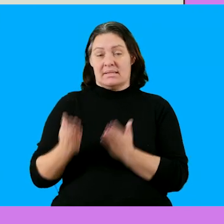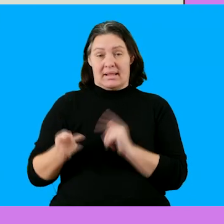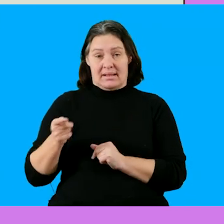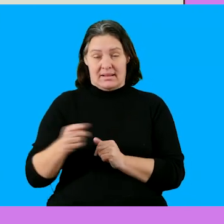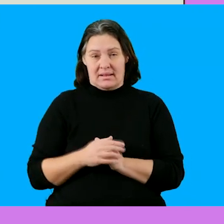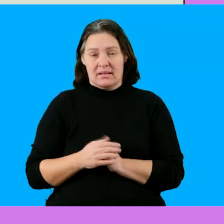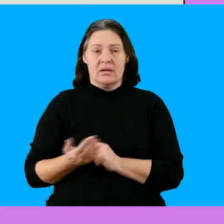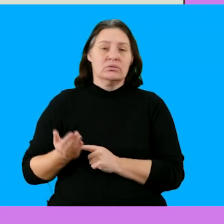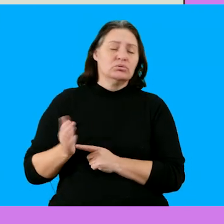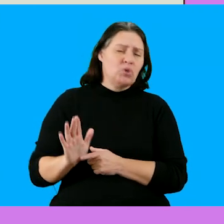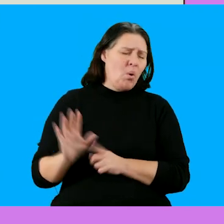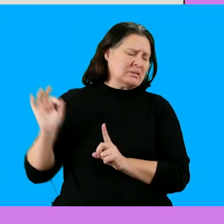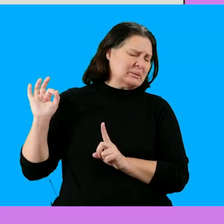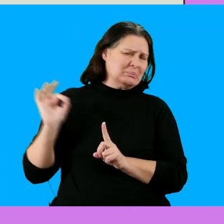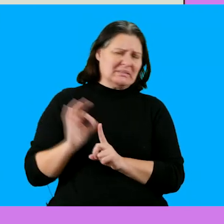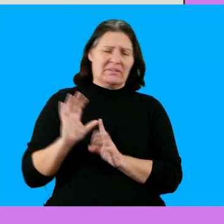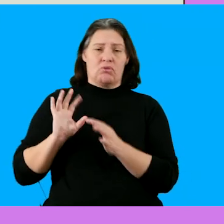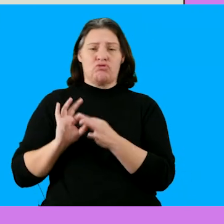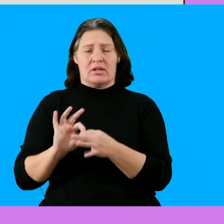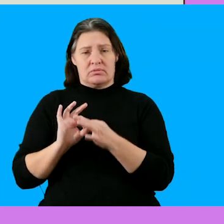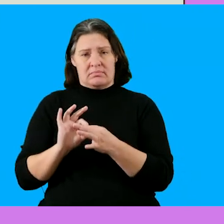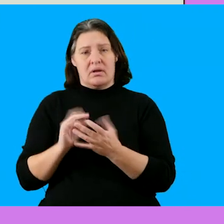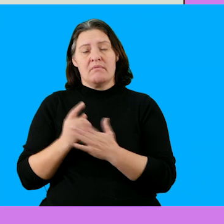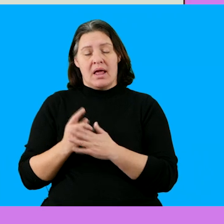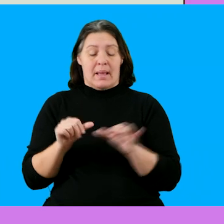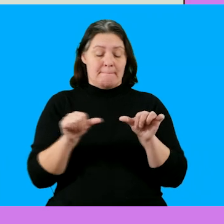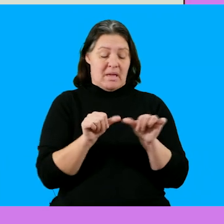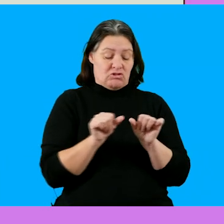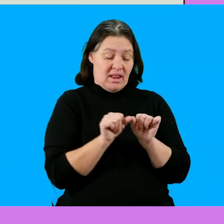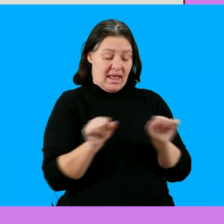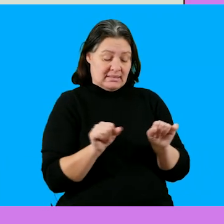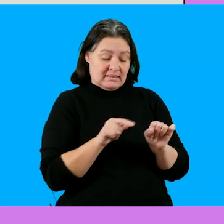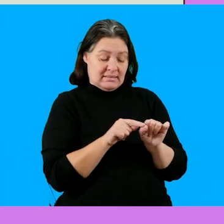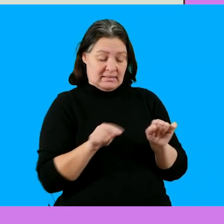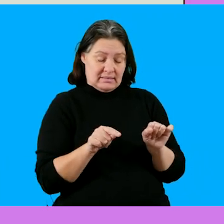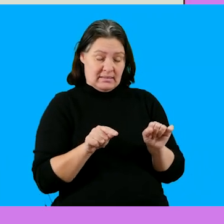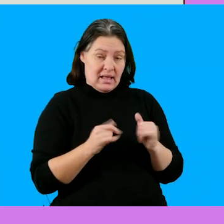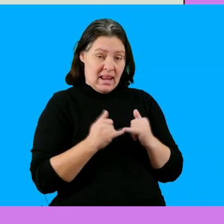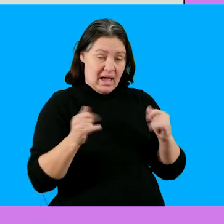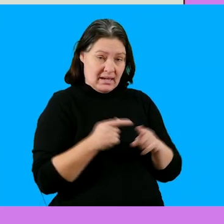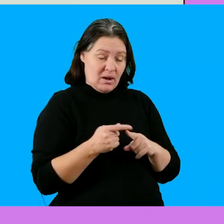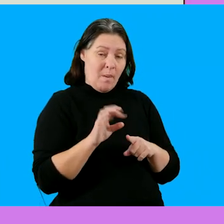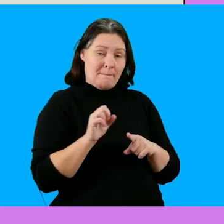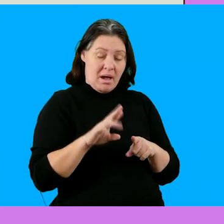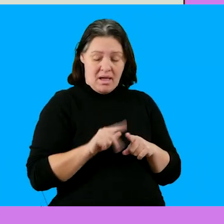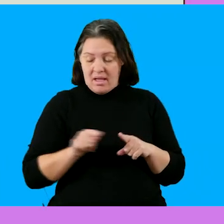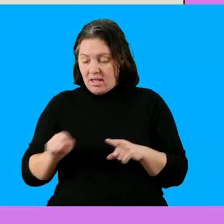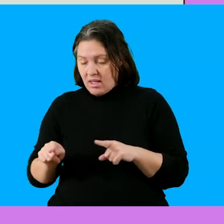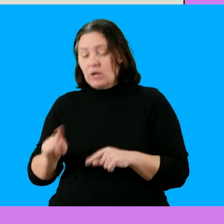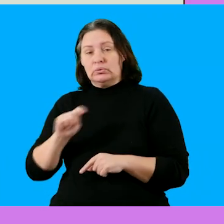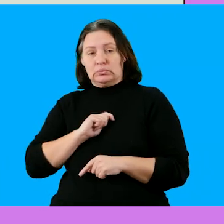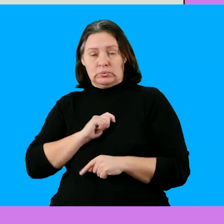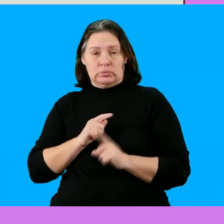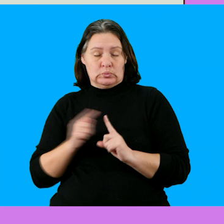scale. Shows a very specific relationship between the measured length of the line segment on the bar scale and